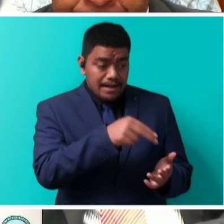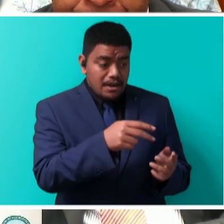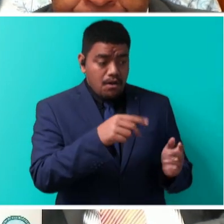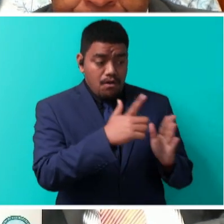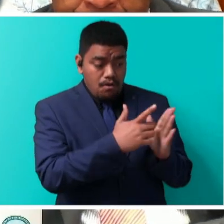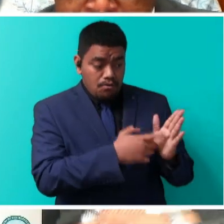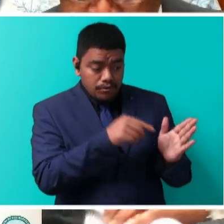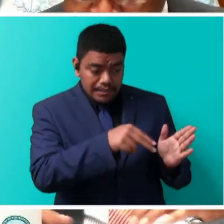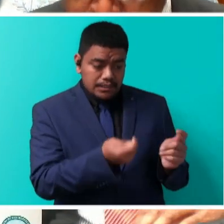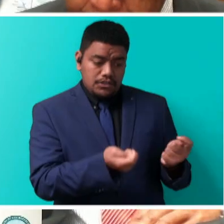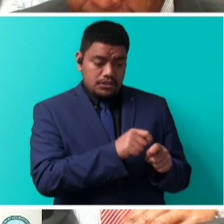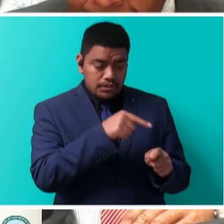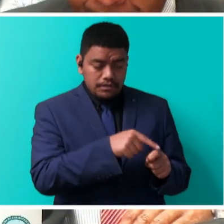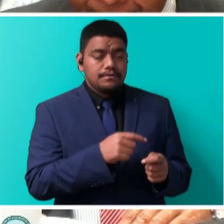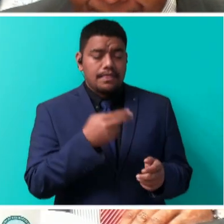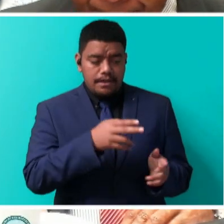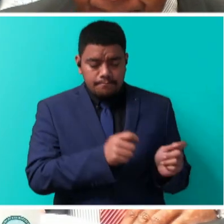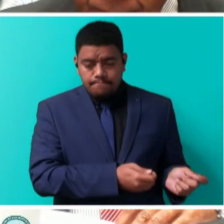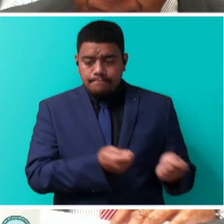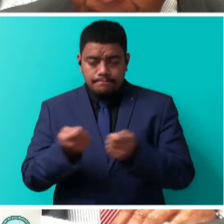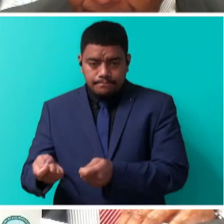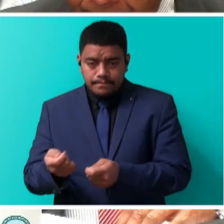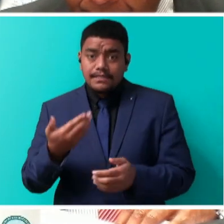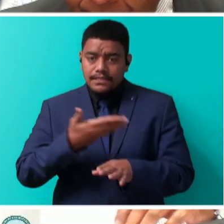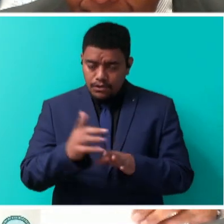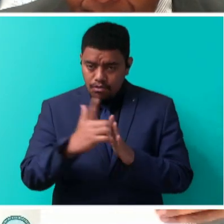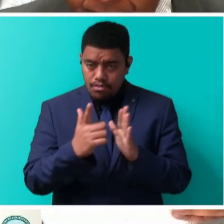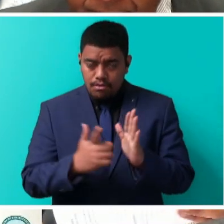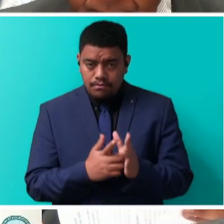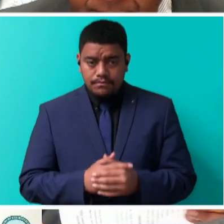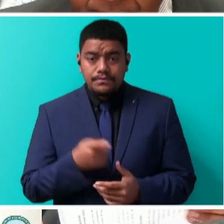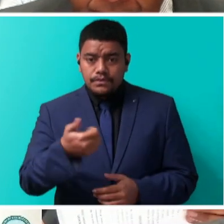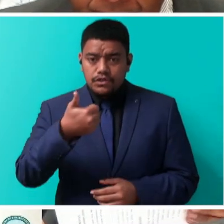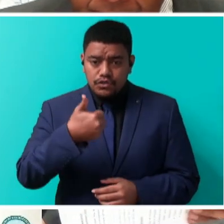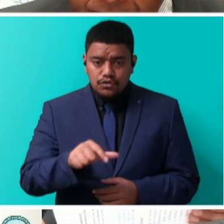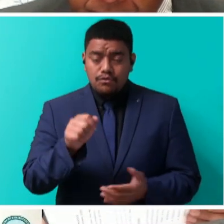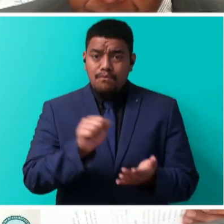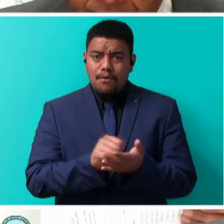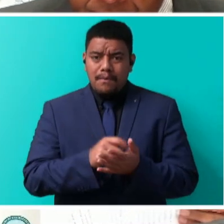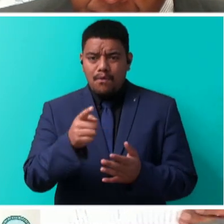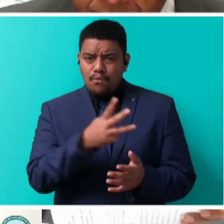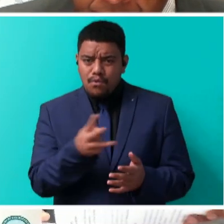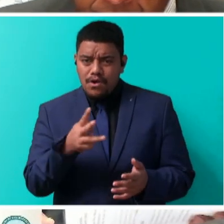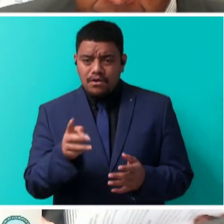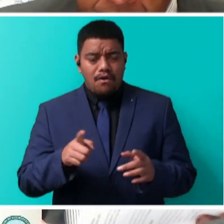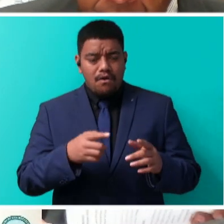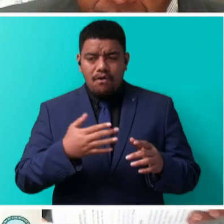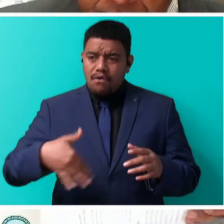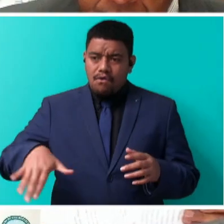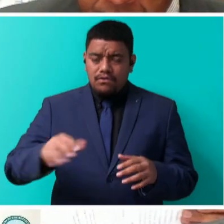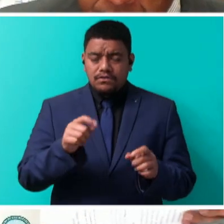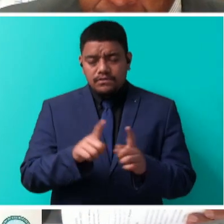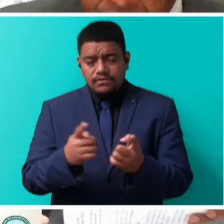necessary amendments or repeal to accommodate new laws. They use consistent terminology across all legislation,